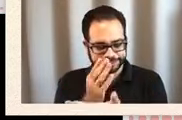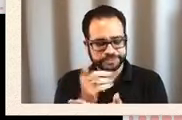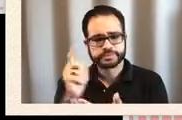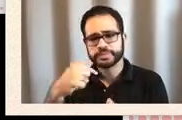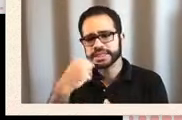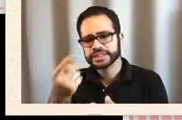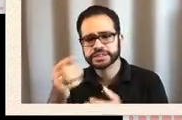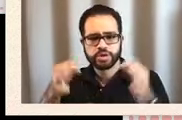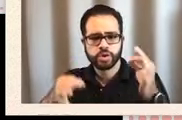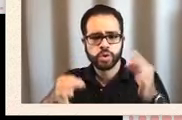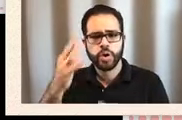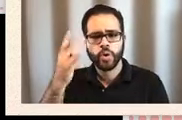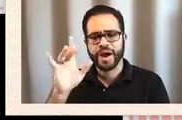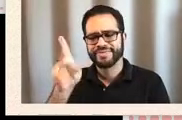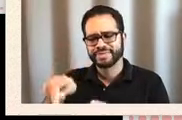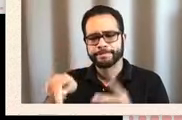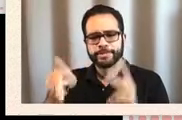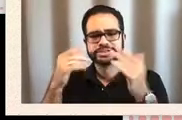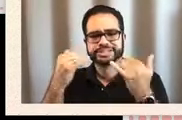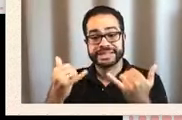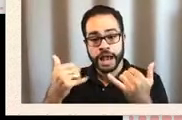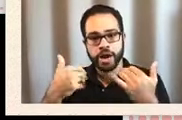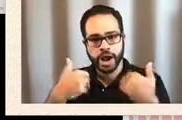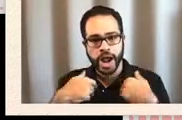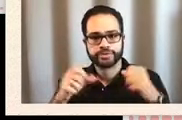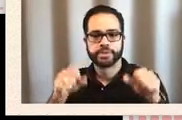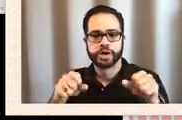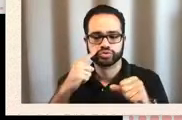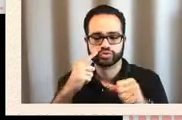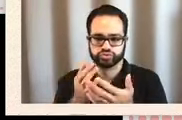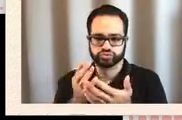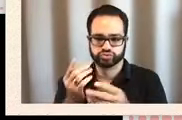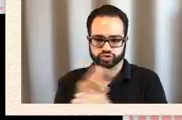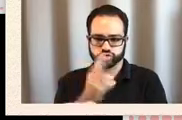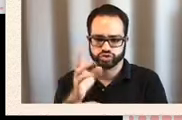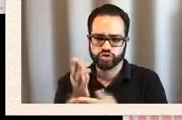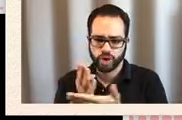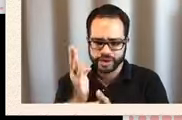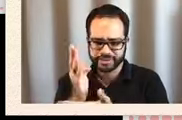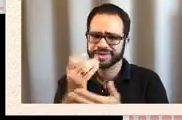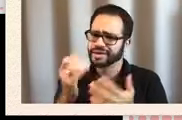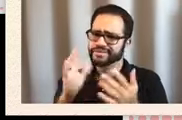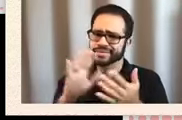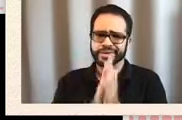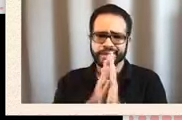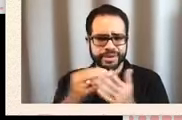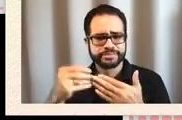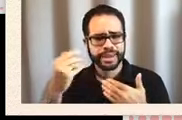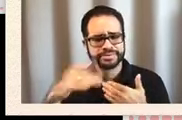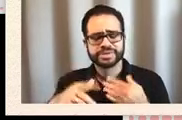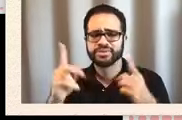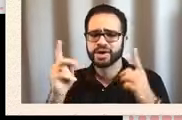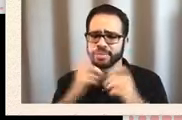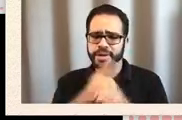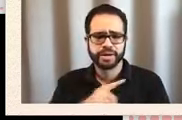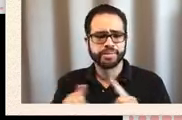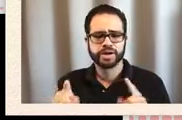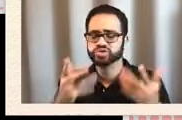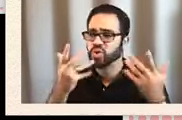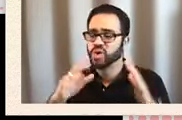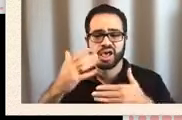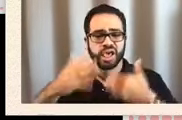now has the ability to exercise their rights. It can get expensive, it can get complicated, and we just don't want to have to go through that if we don't have